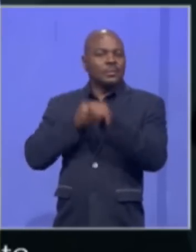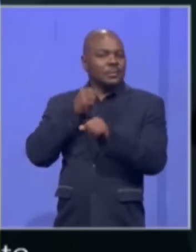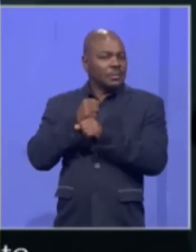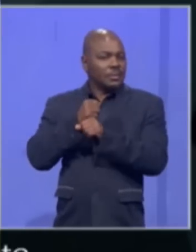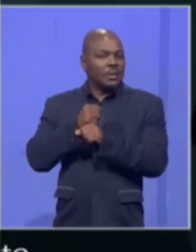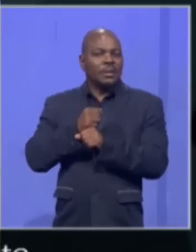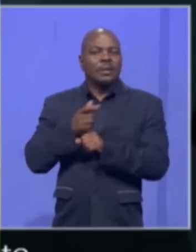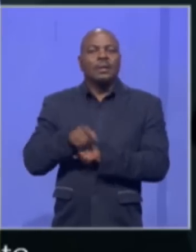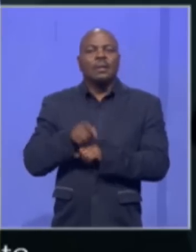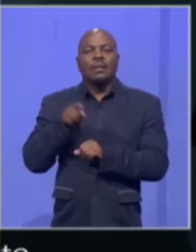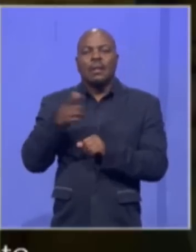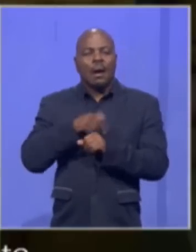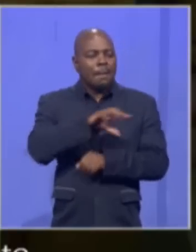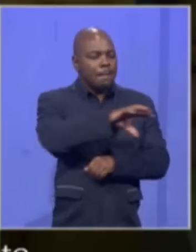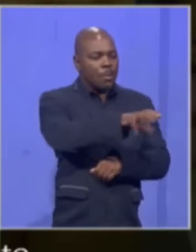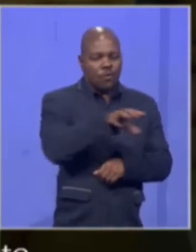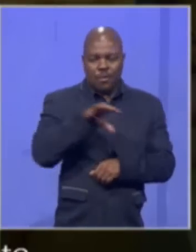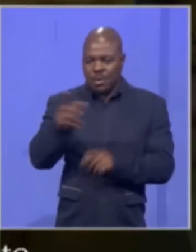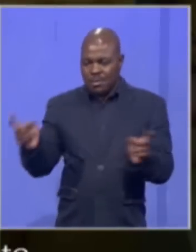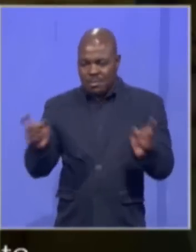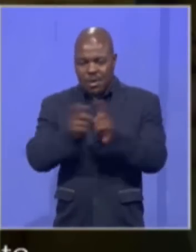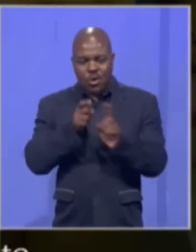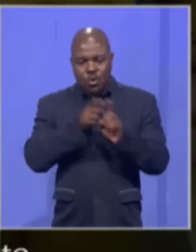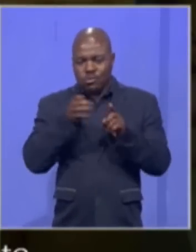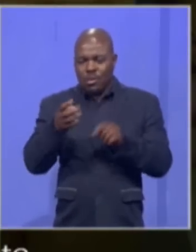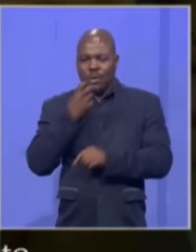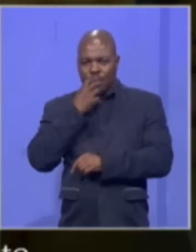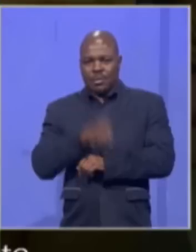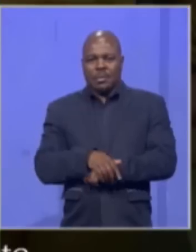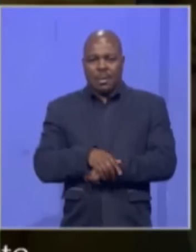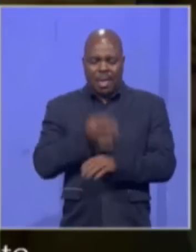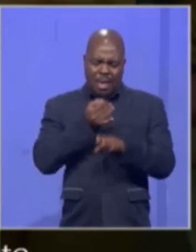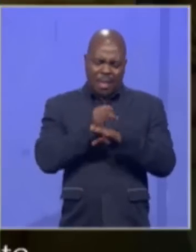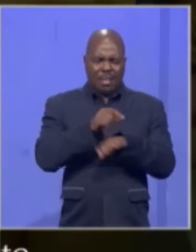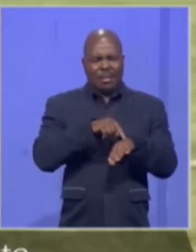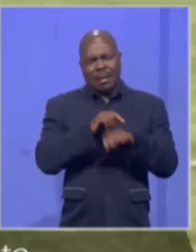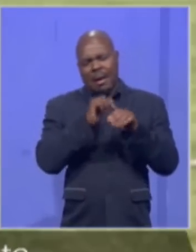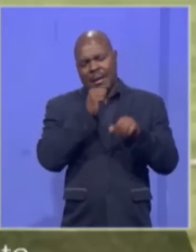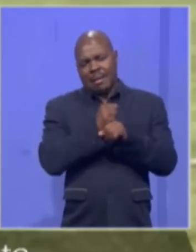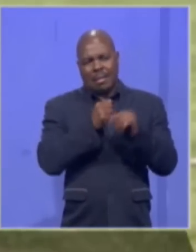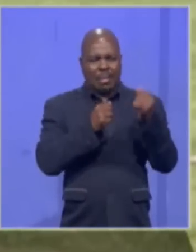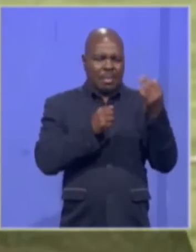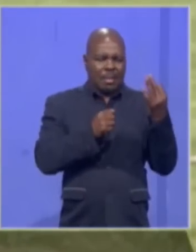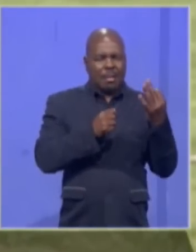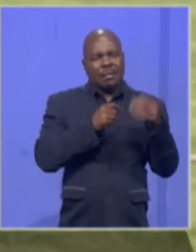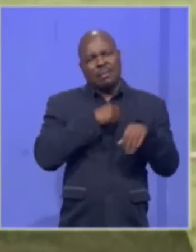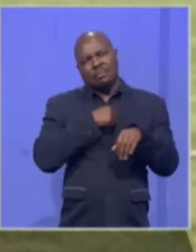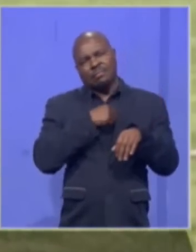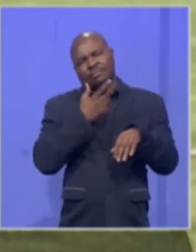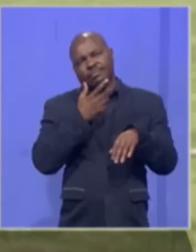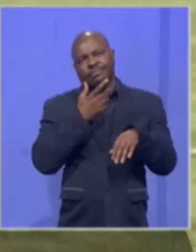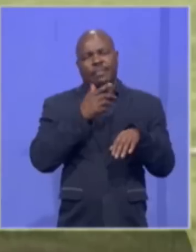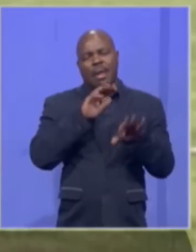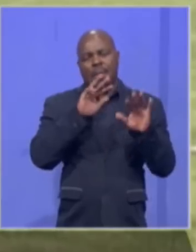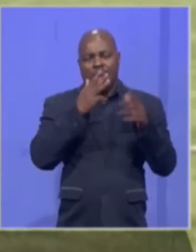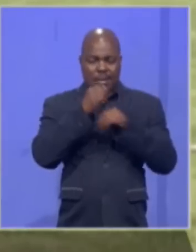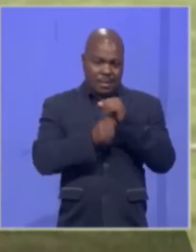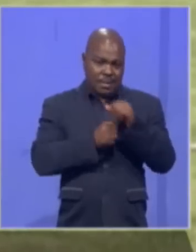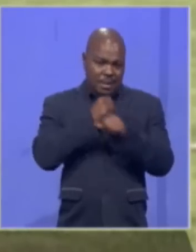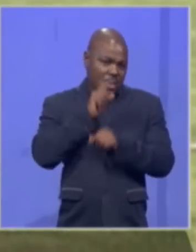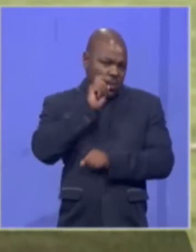papadi maemong a di-province. I started playing cricket very early, around grade 3, so 9 years old. And then a few years